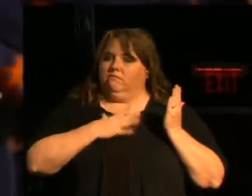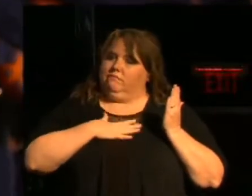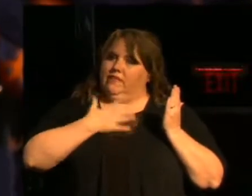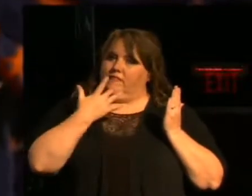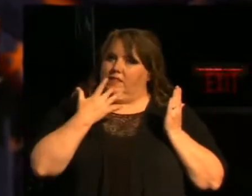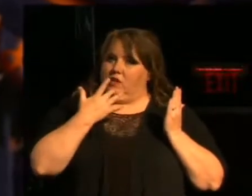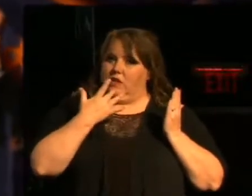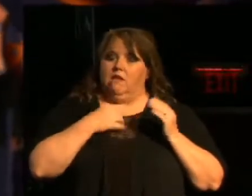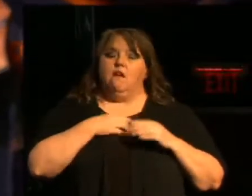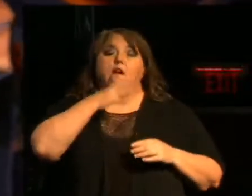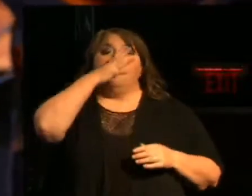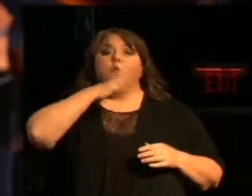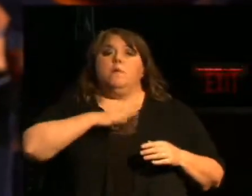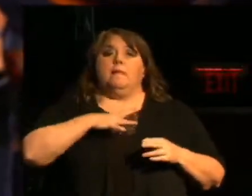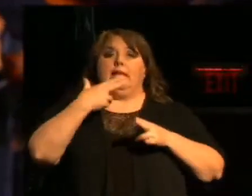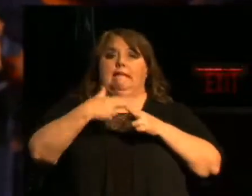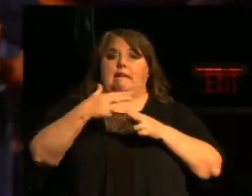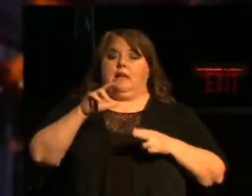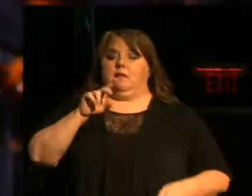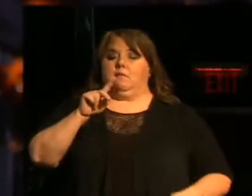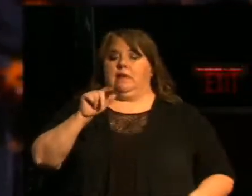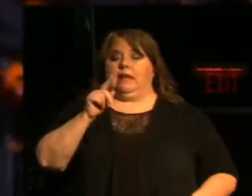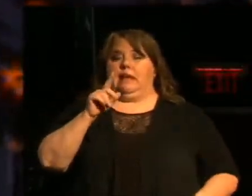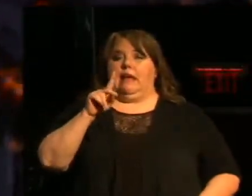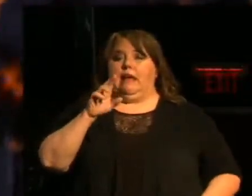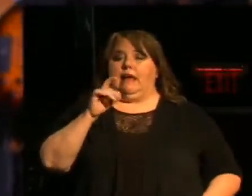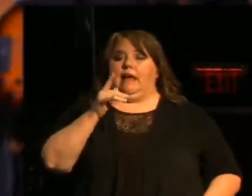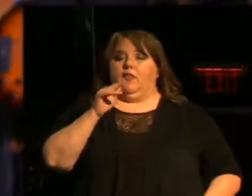above the fruited plain.